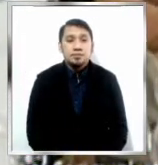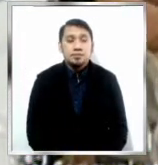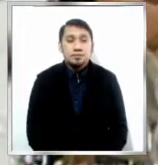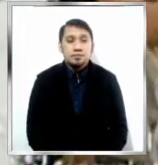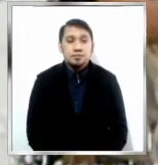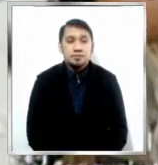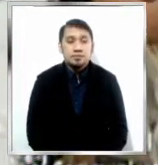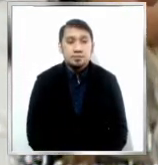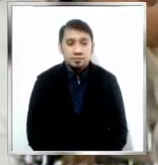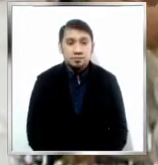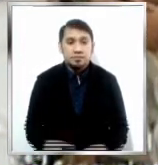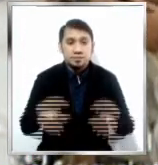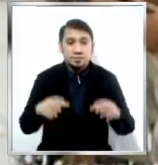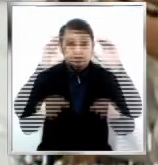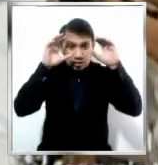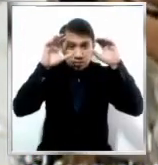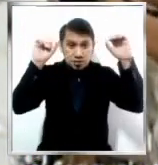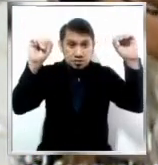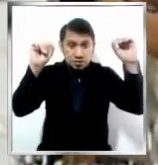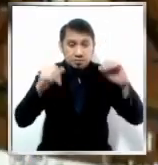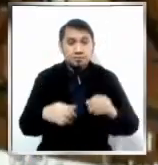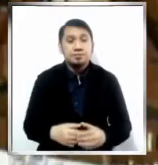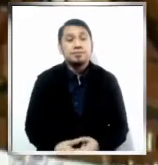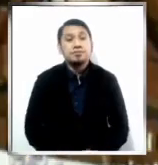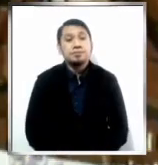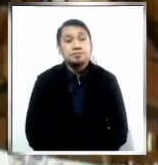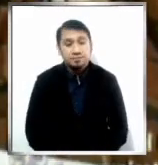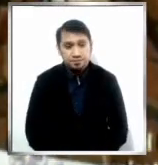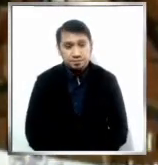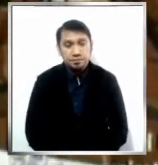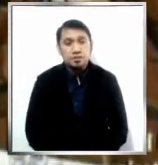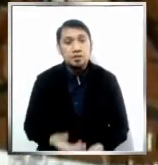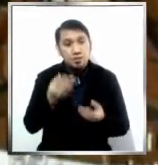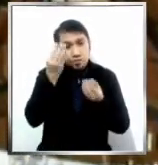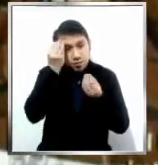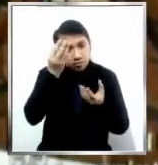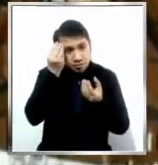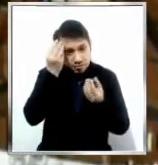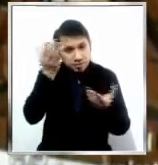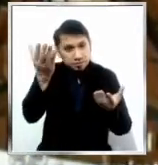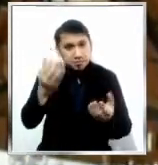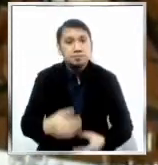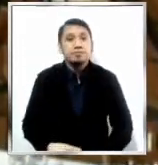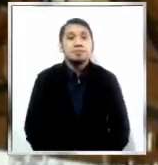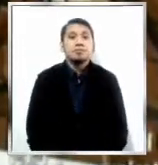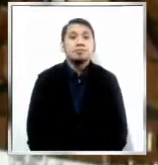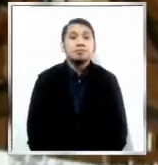Mr. President, for information lang po.